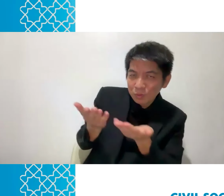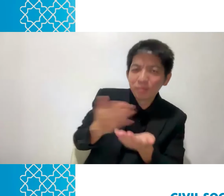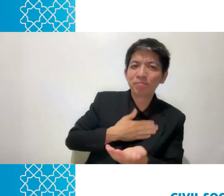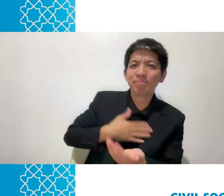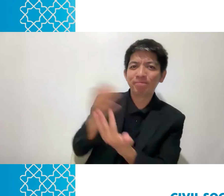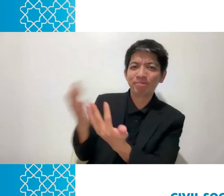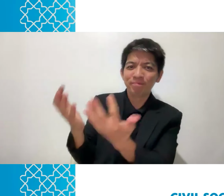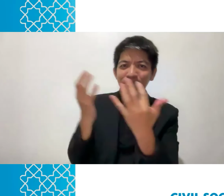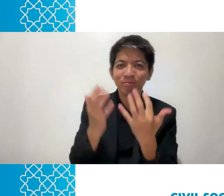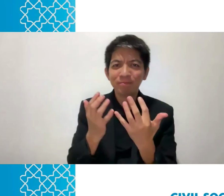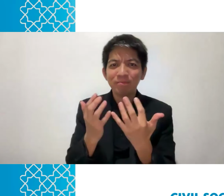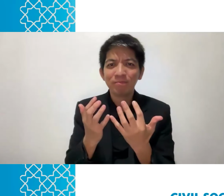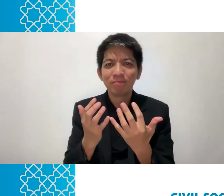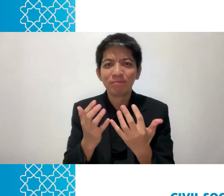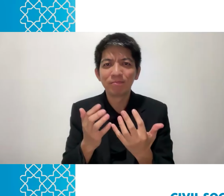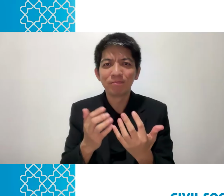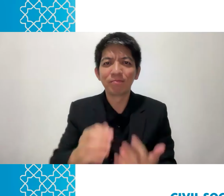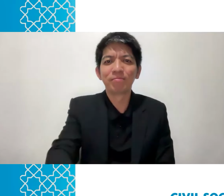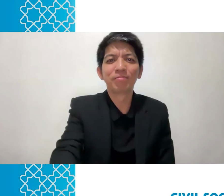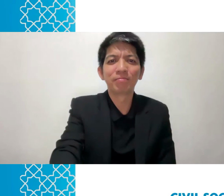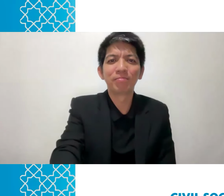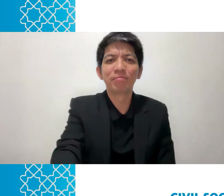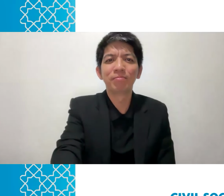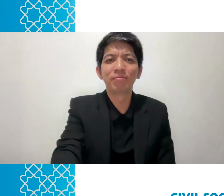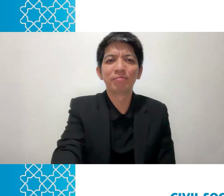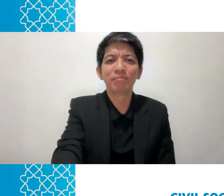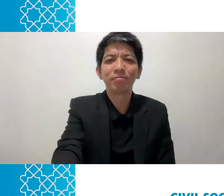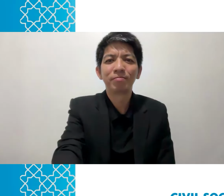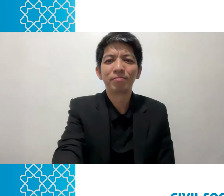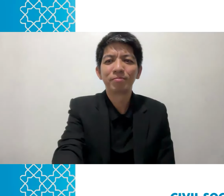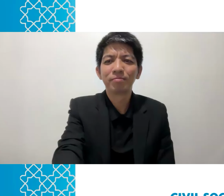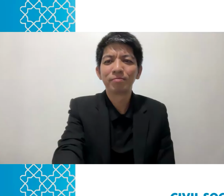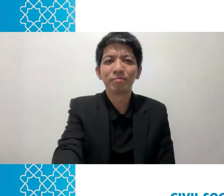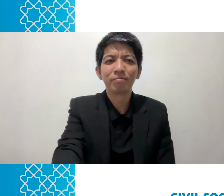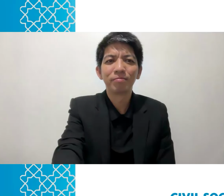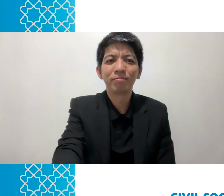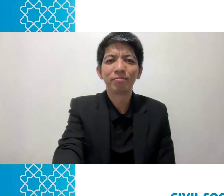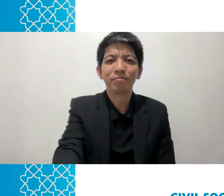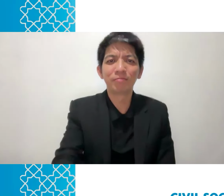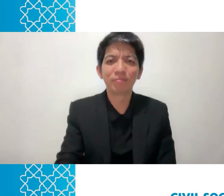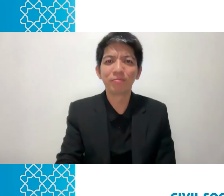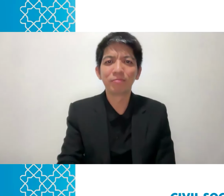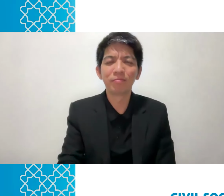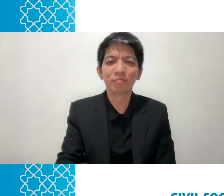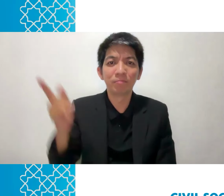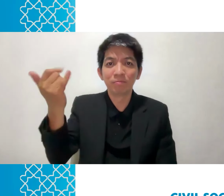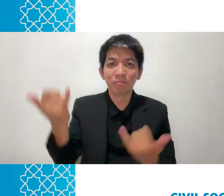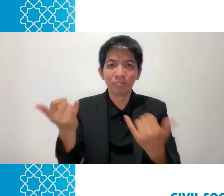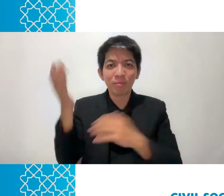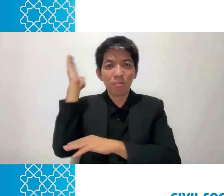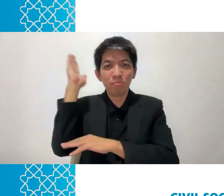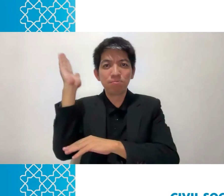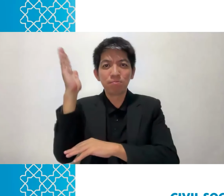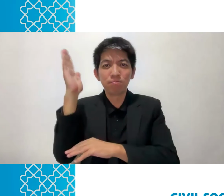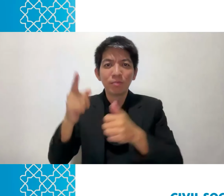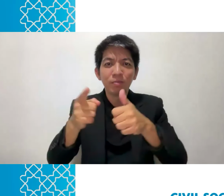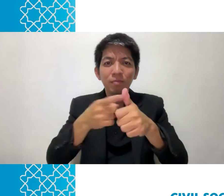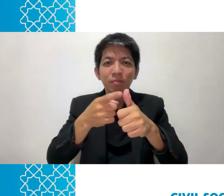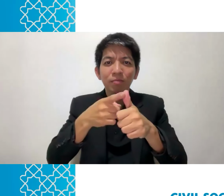it. Before we get started with the topic of the session, we have a short announcement from